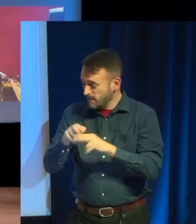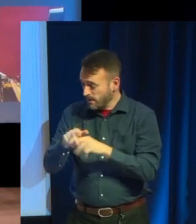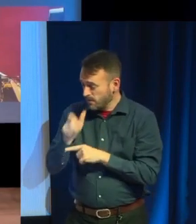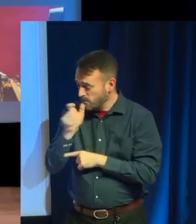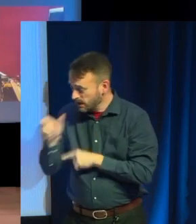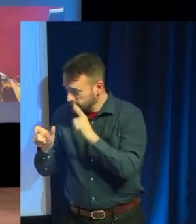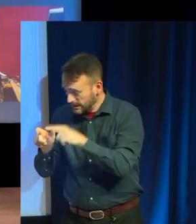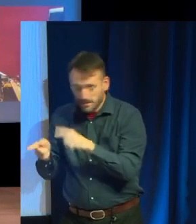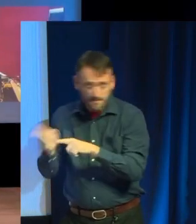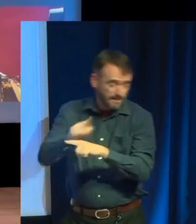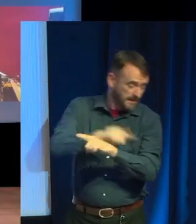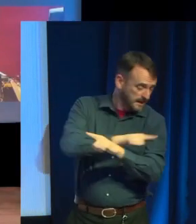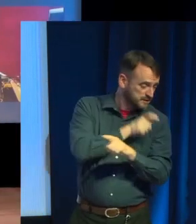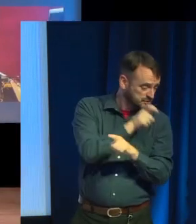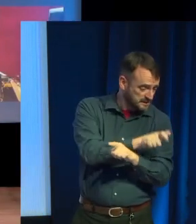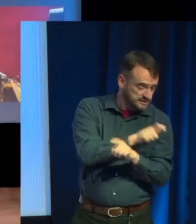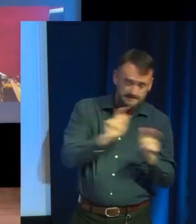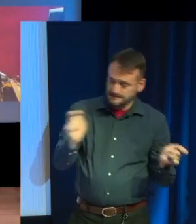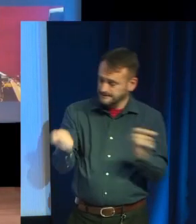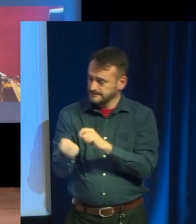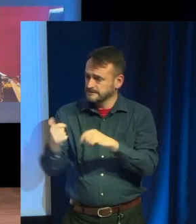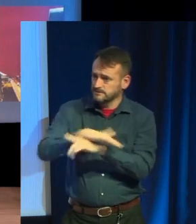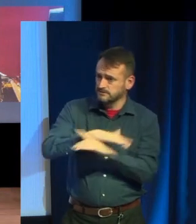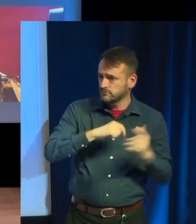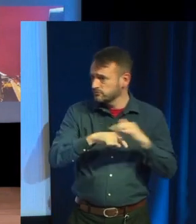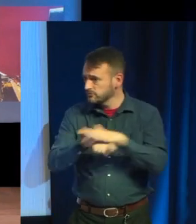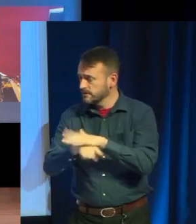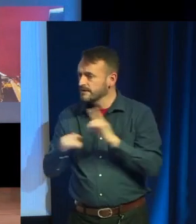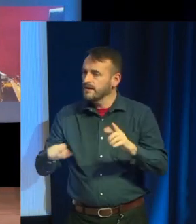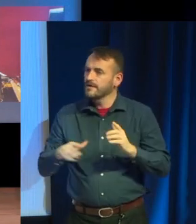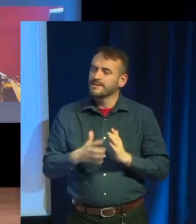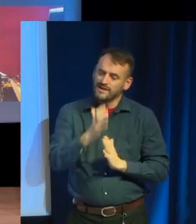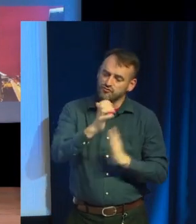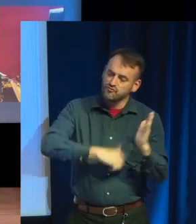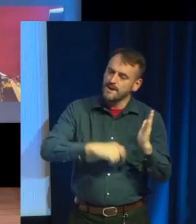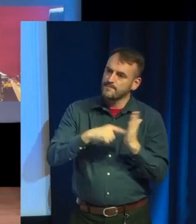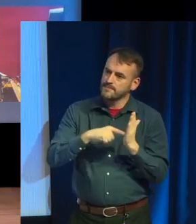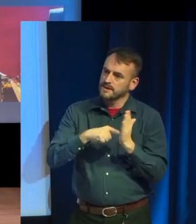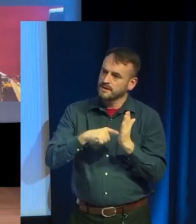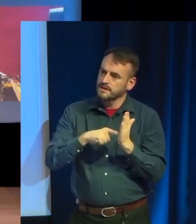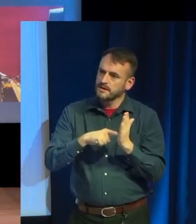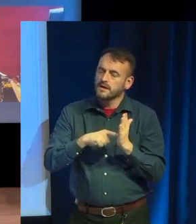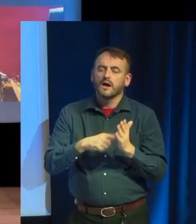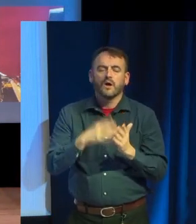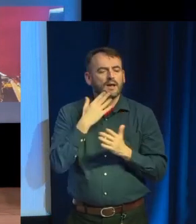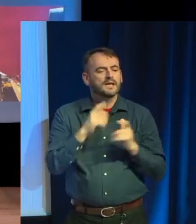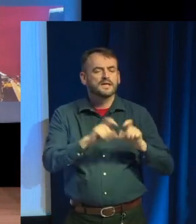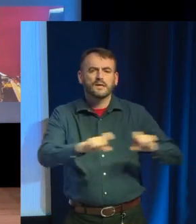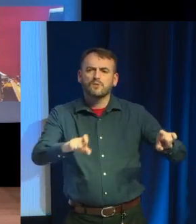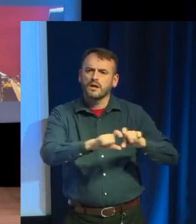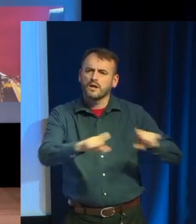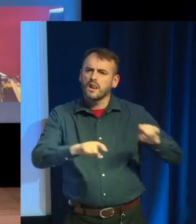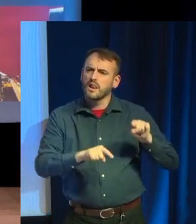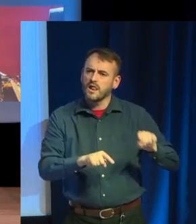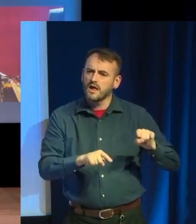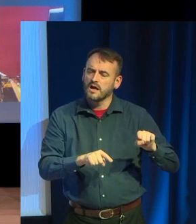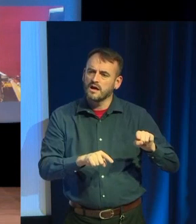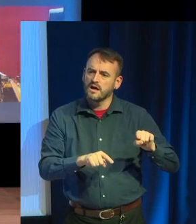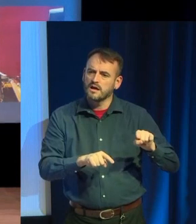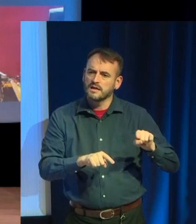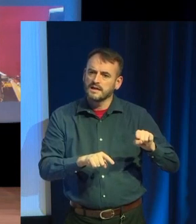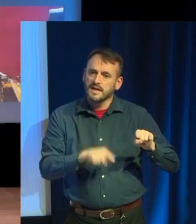and it's a script, not subtitles. When you do subtitles, you don't have to do it